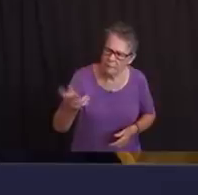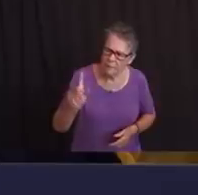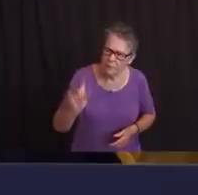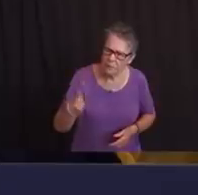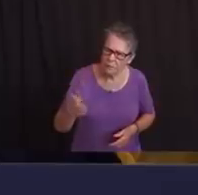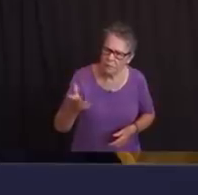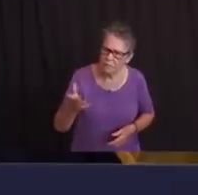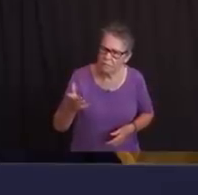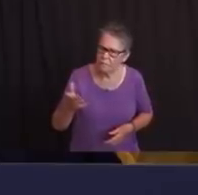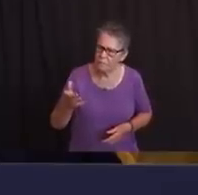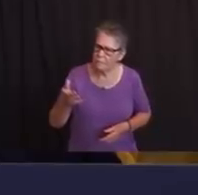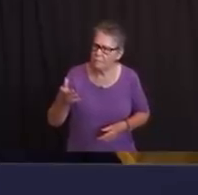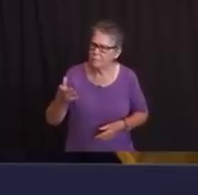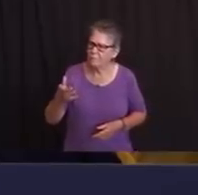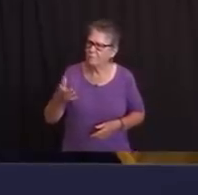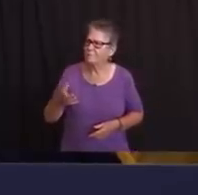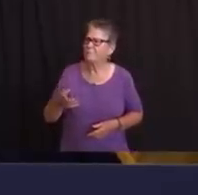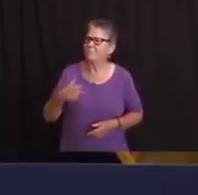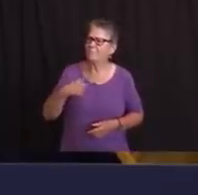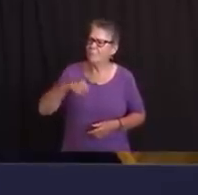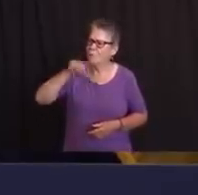my favorite.